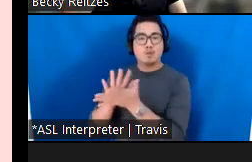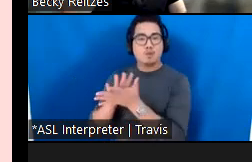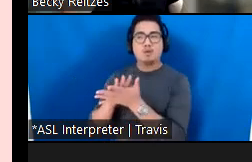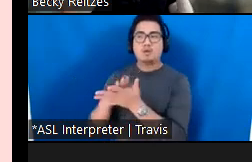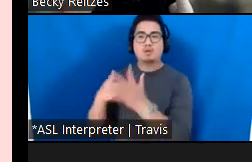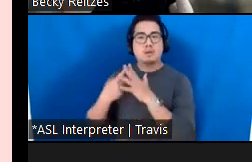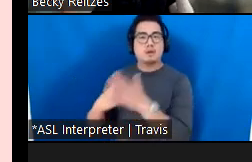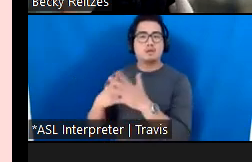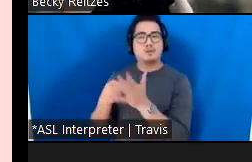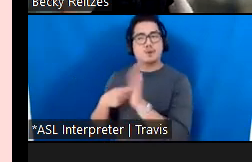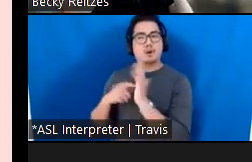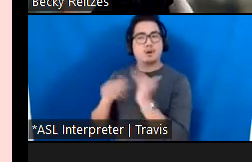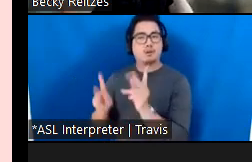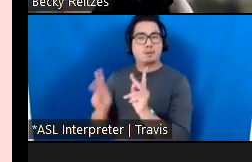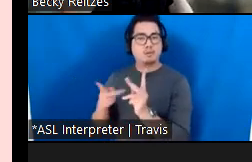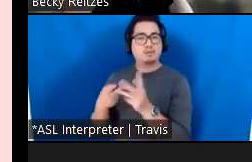And then again,